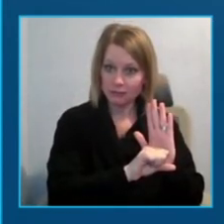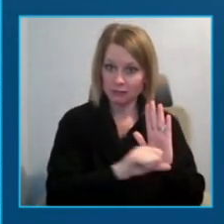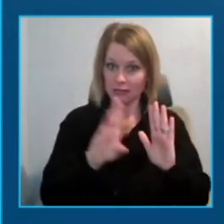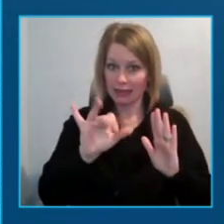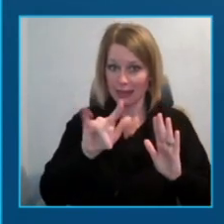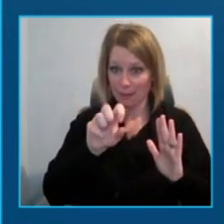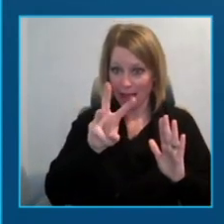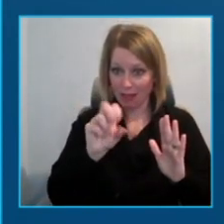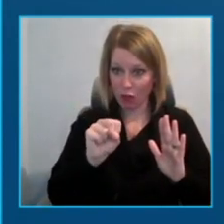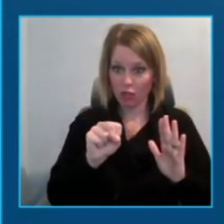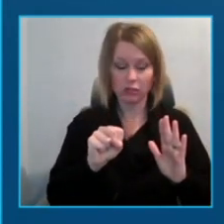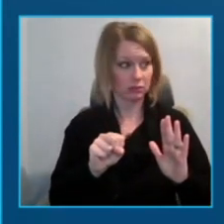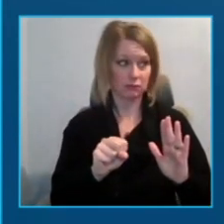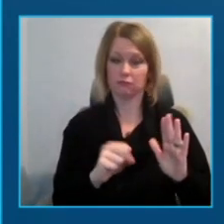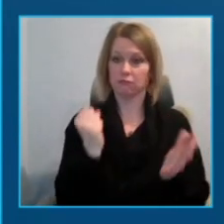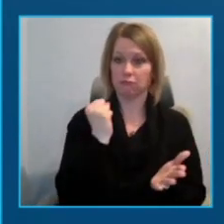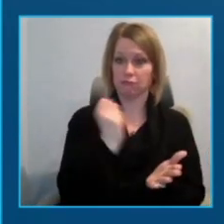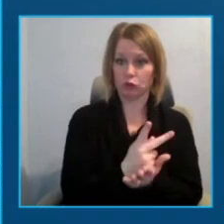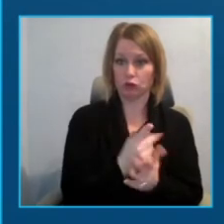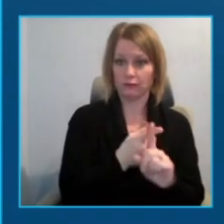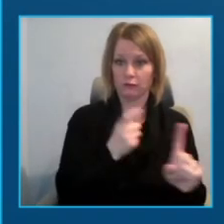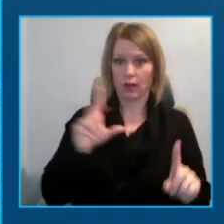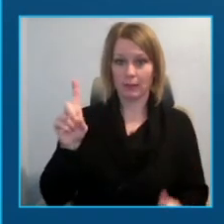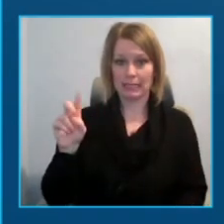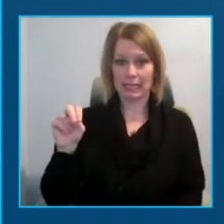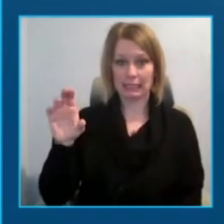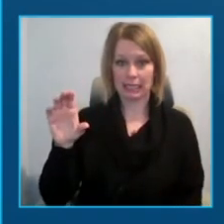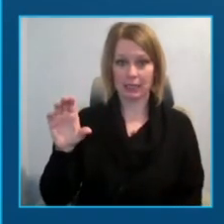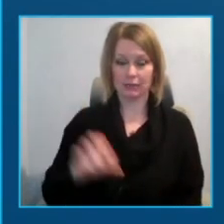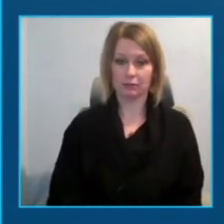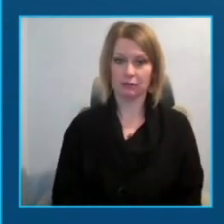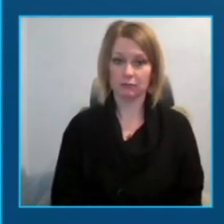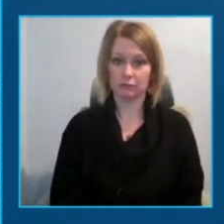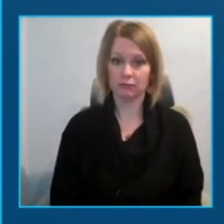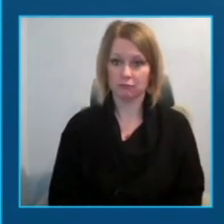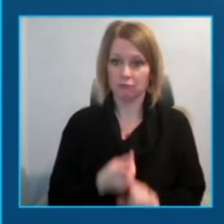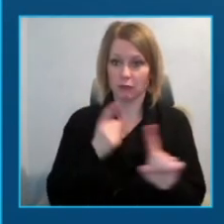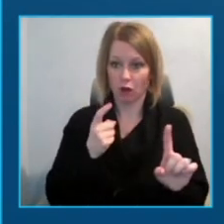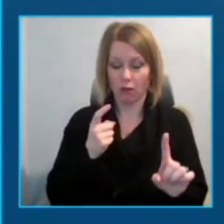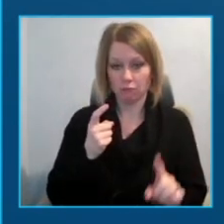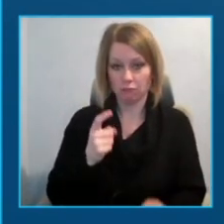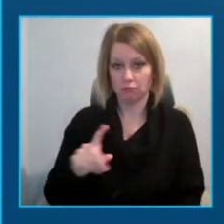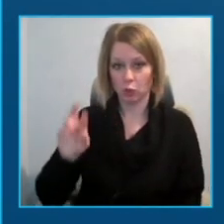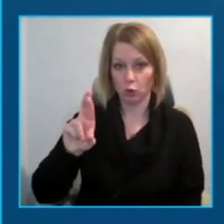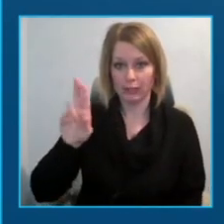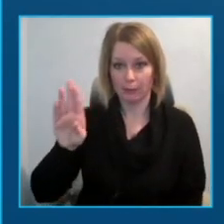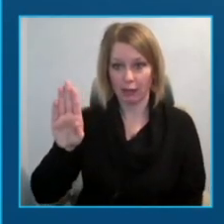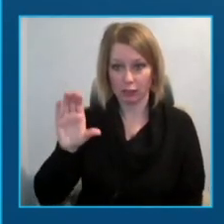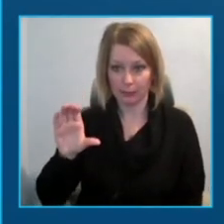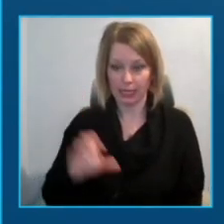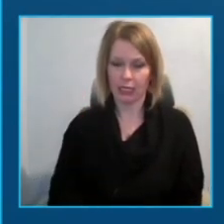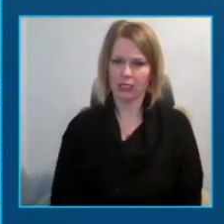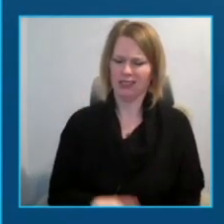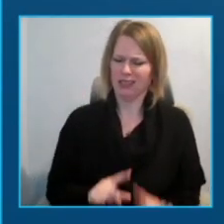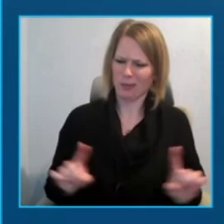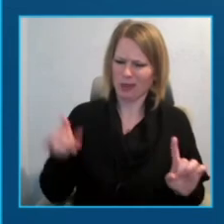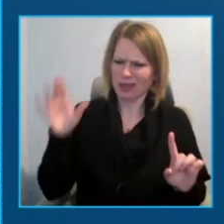have been approved by the DNC, by the Rules and Bylaws Committee. And it seems to me